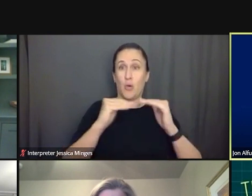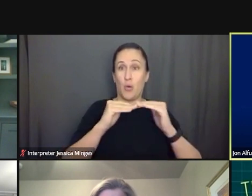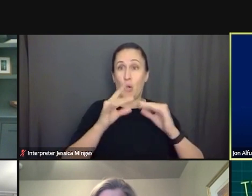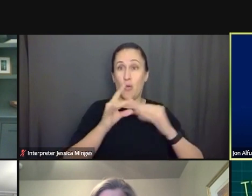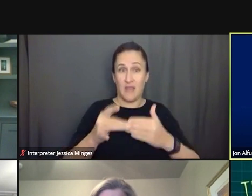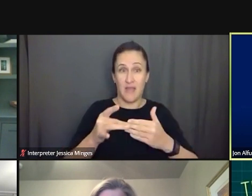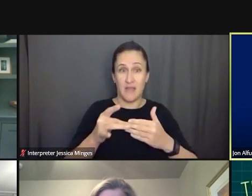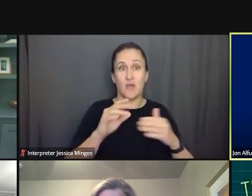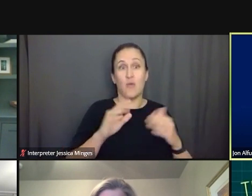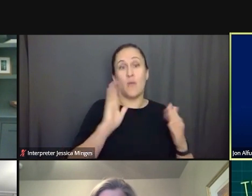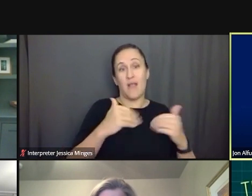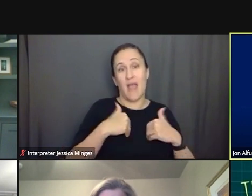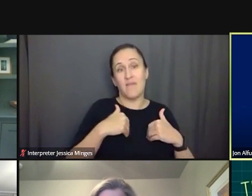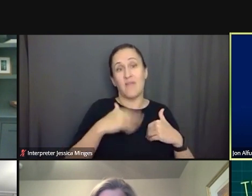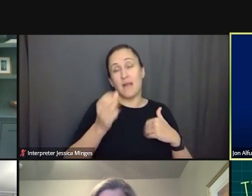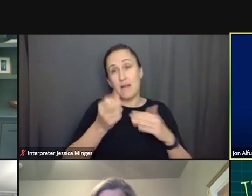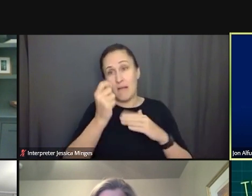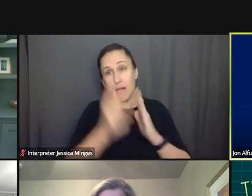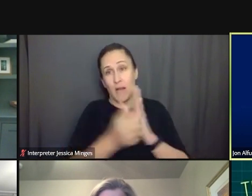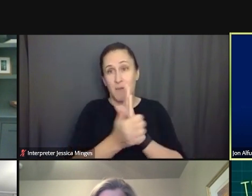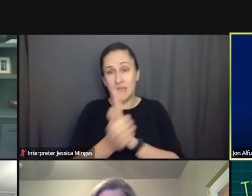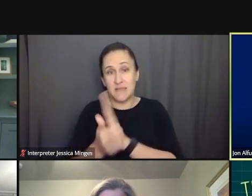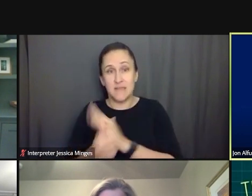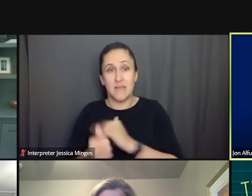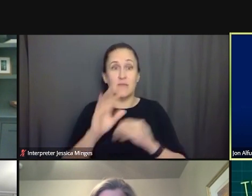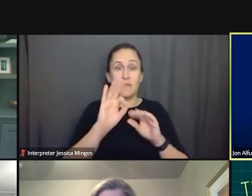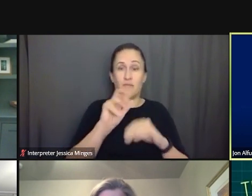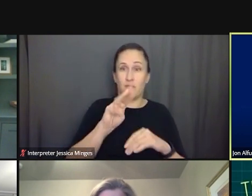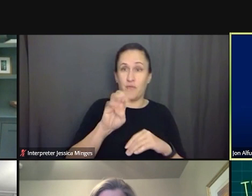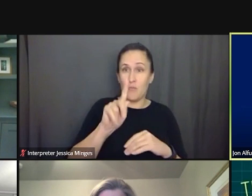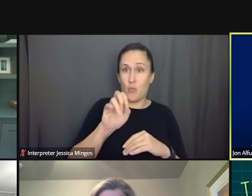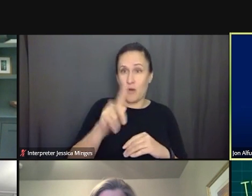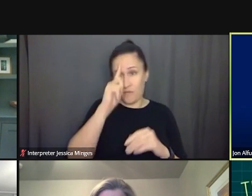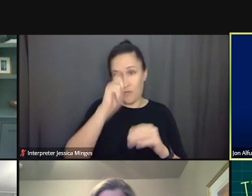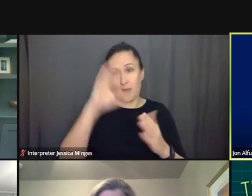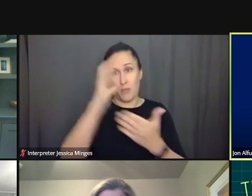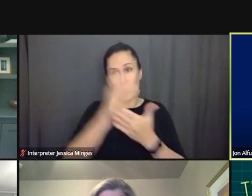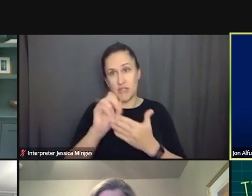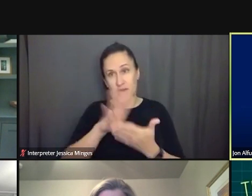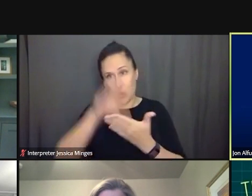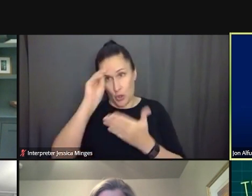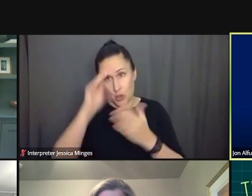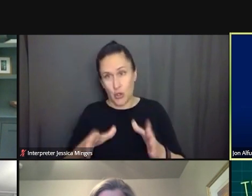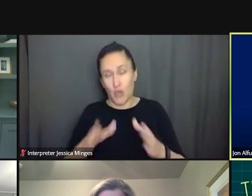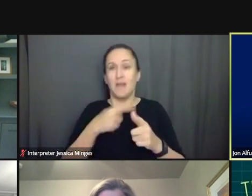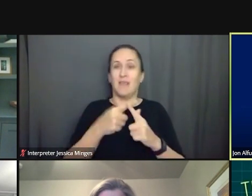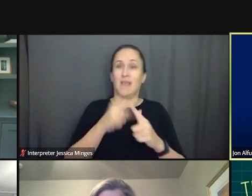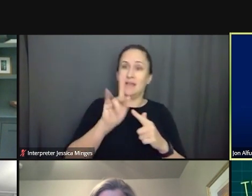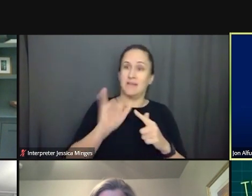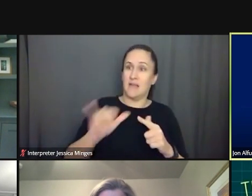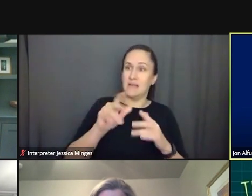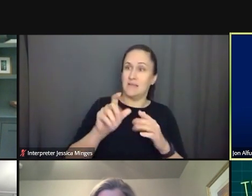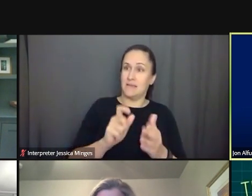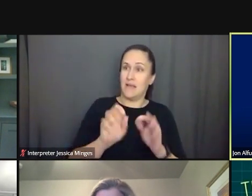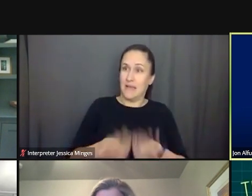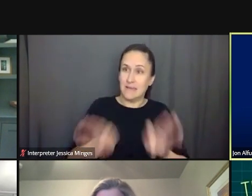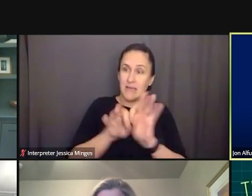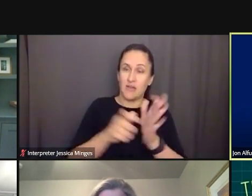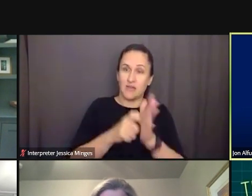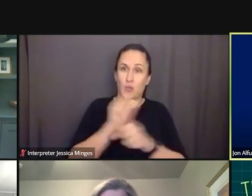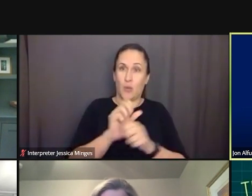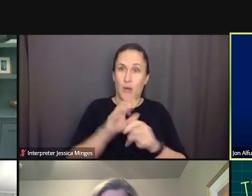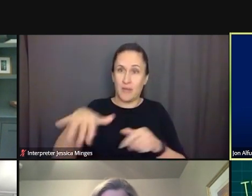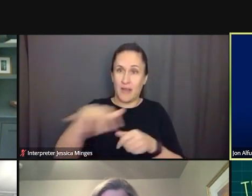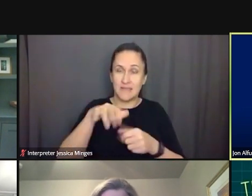a P20 competency framework that incorporates elements of the K-12 portrait of a learner, Kentucky's essential workplace skills, and the Council on